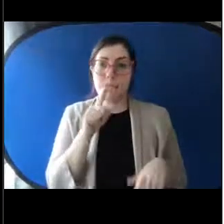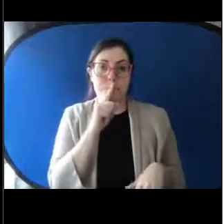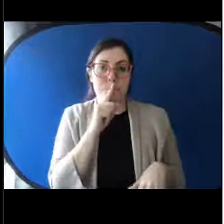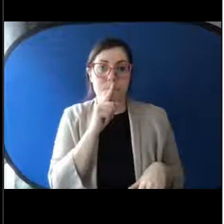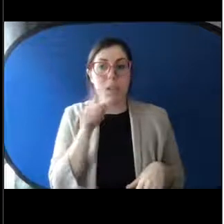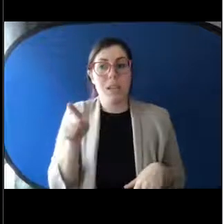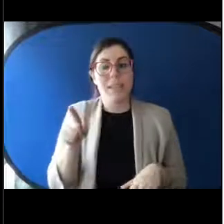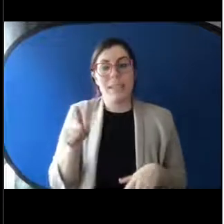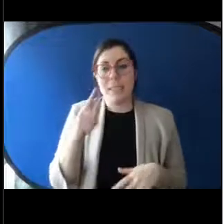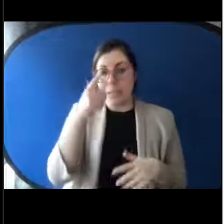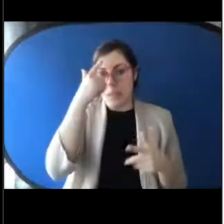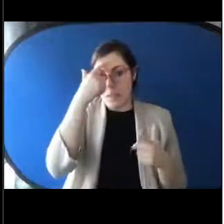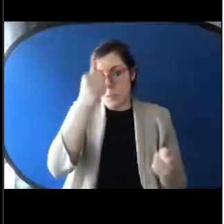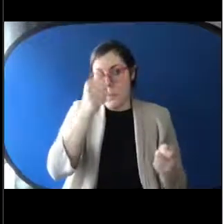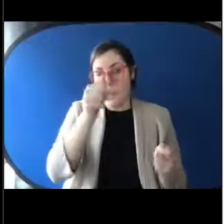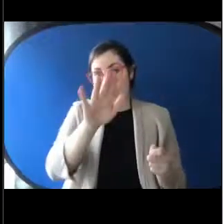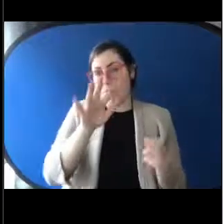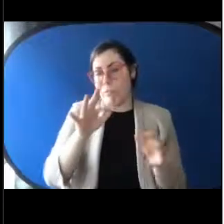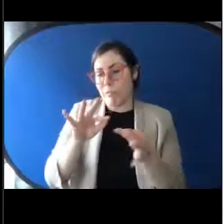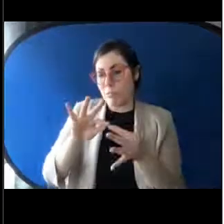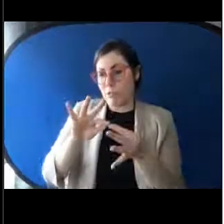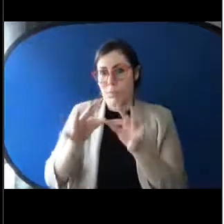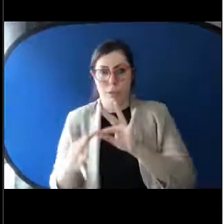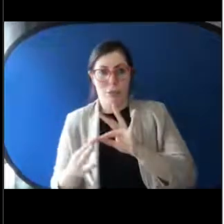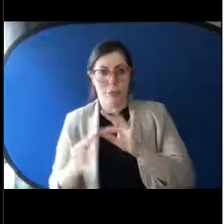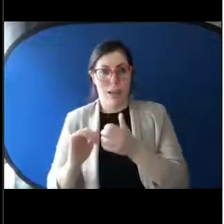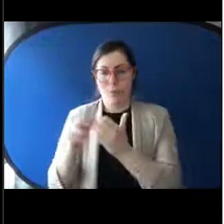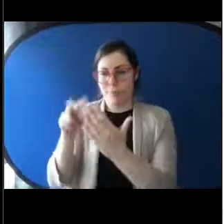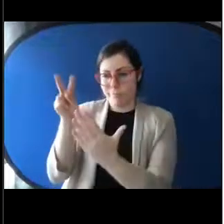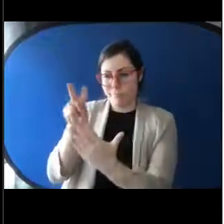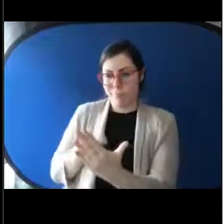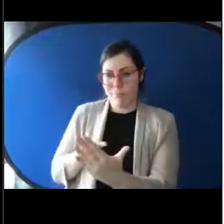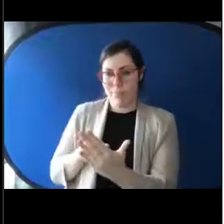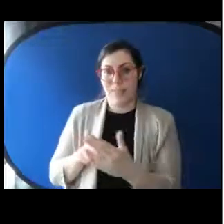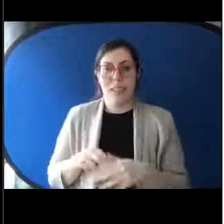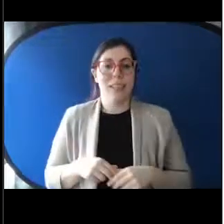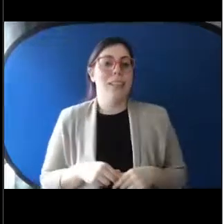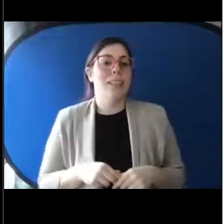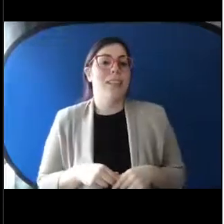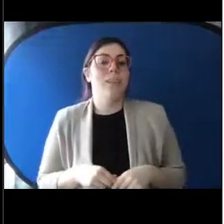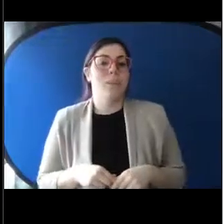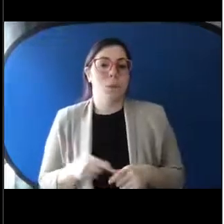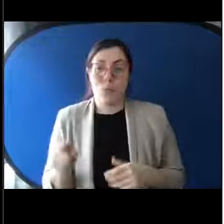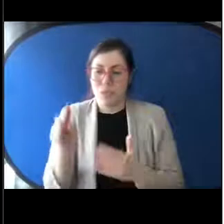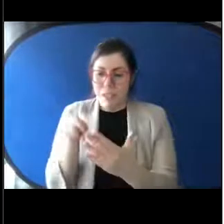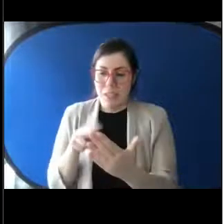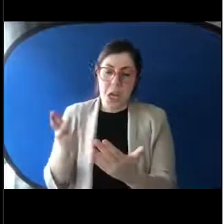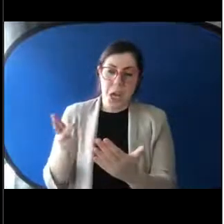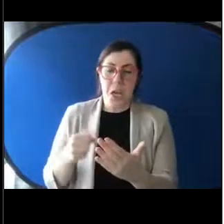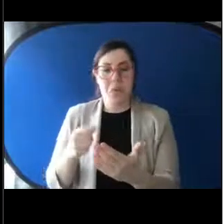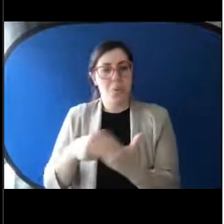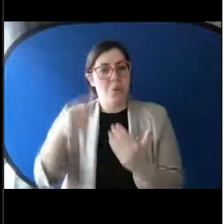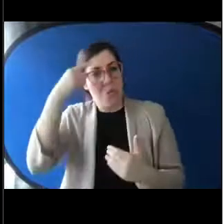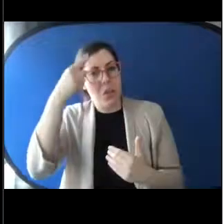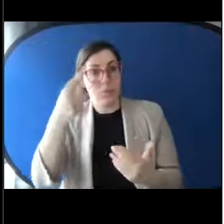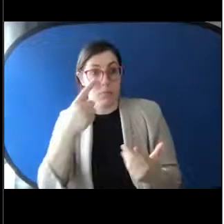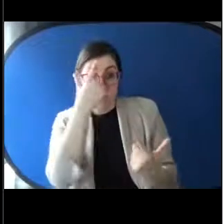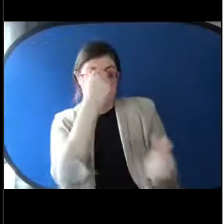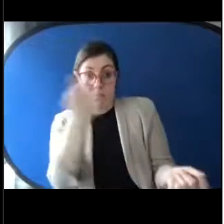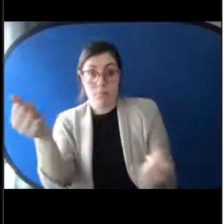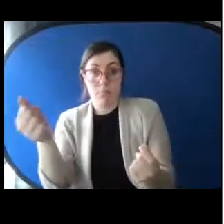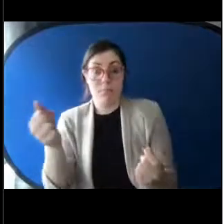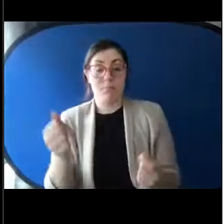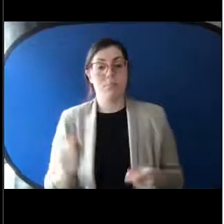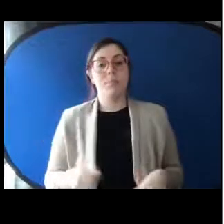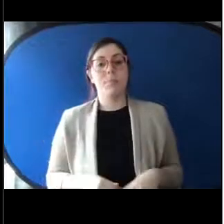to interpretation. It's a custom piece of text that you have to then go and interpret. And it's mixed in with other things like copyright and so